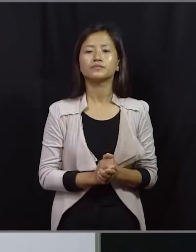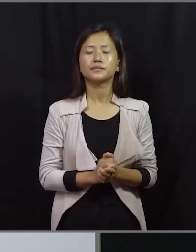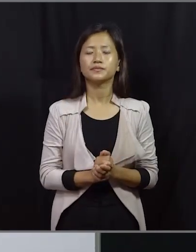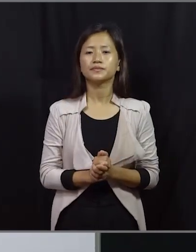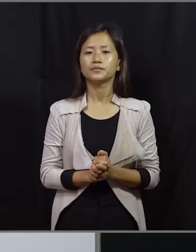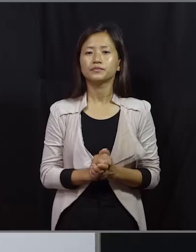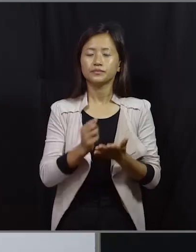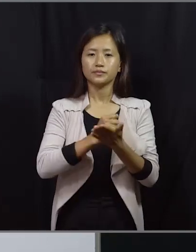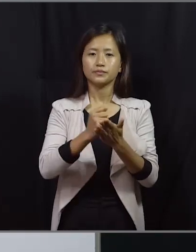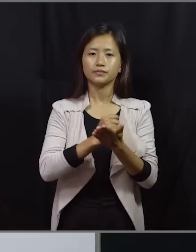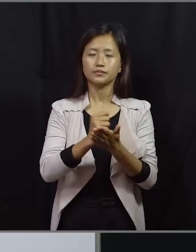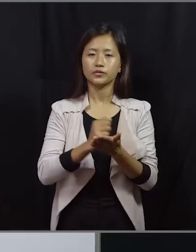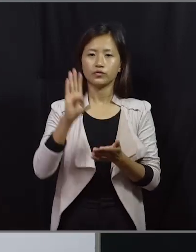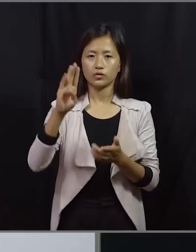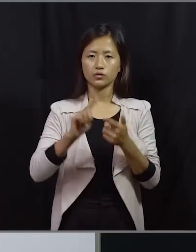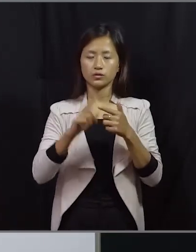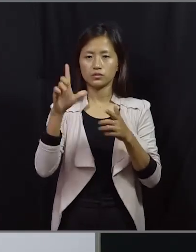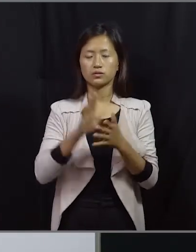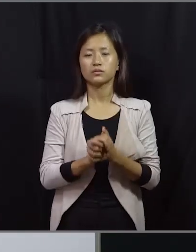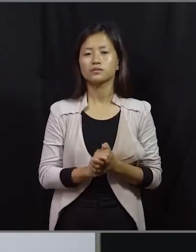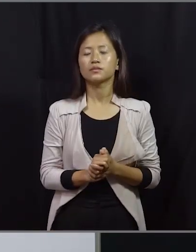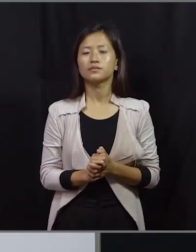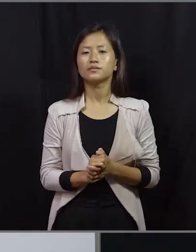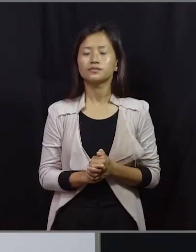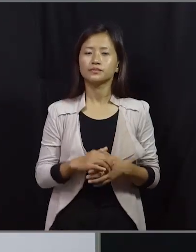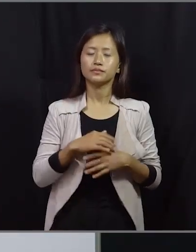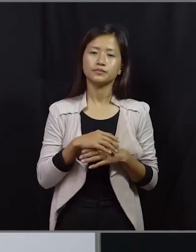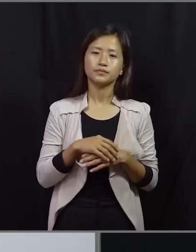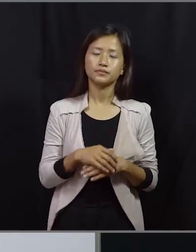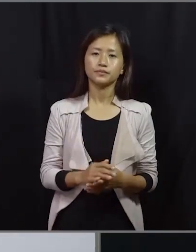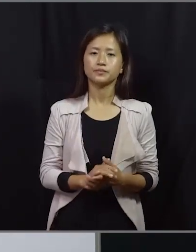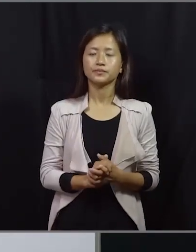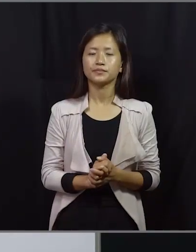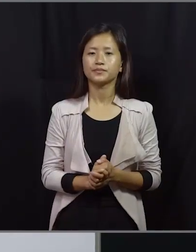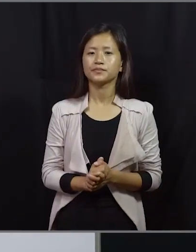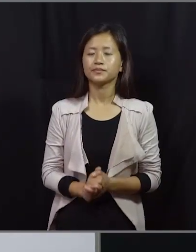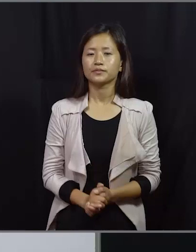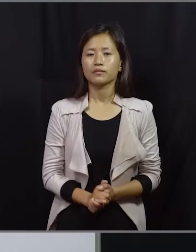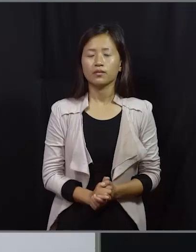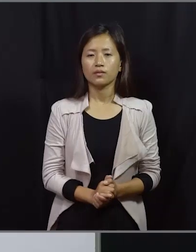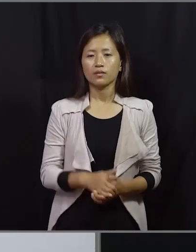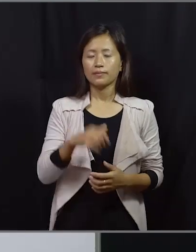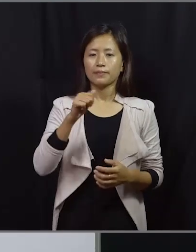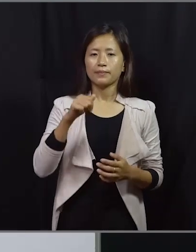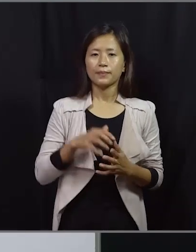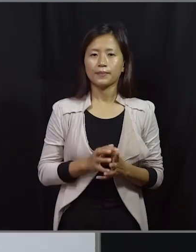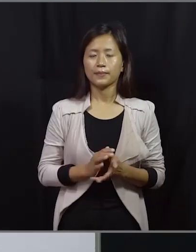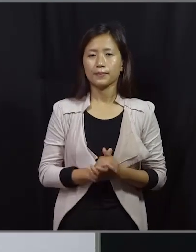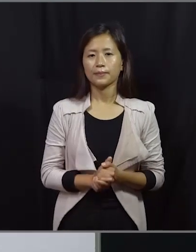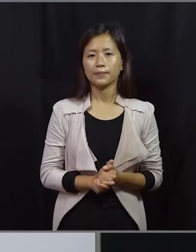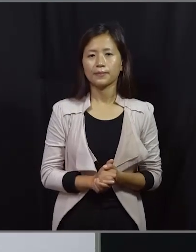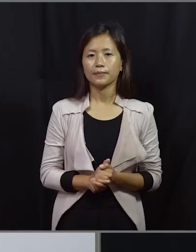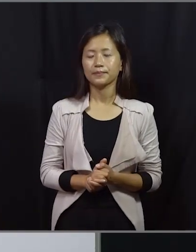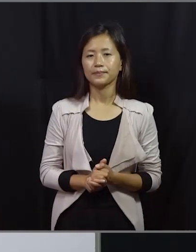Okay, so you can try with 4 elements also. All right, and then here